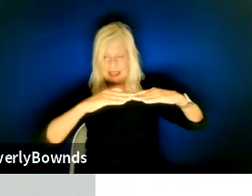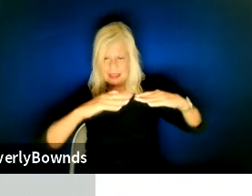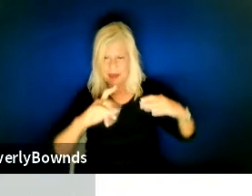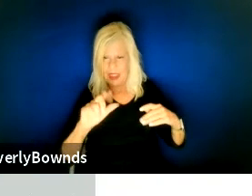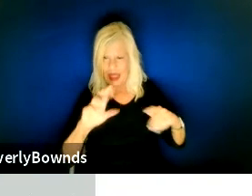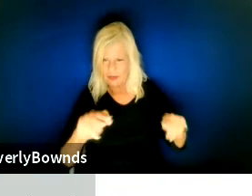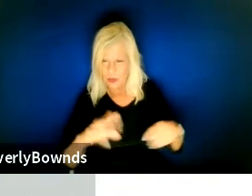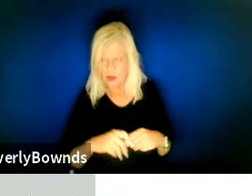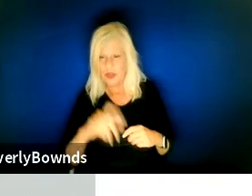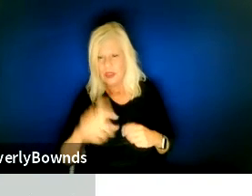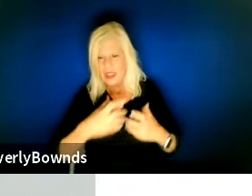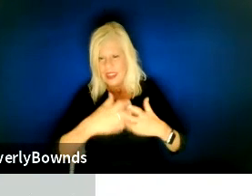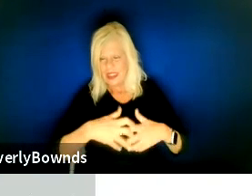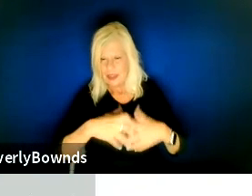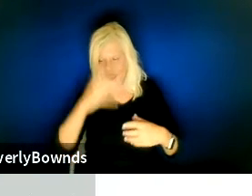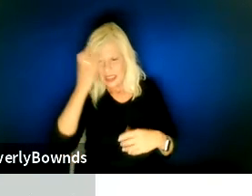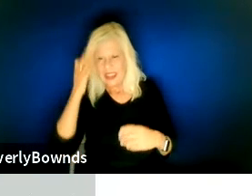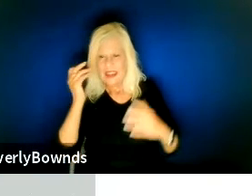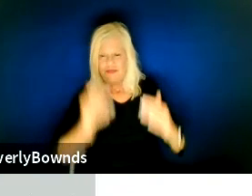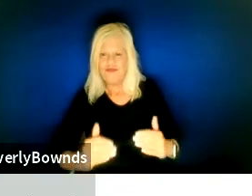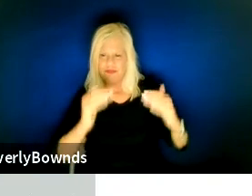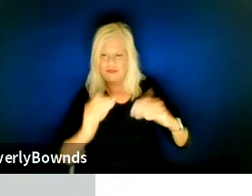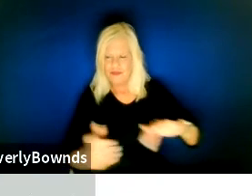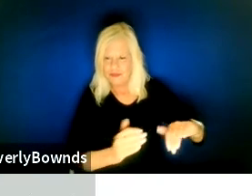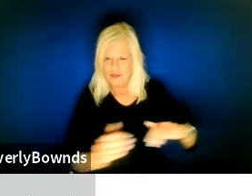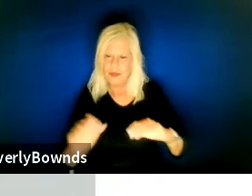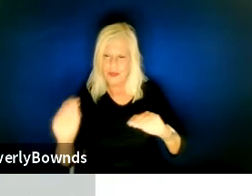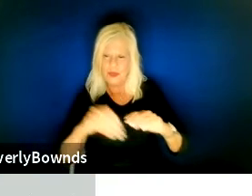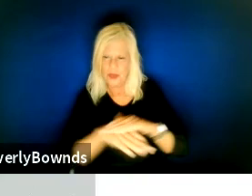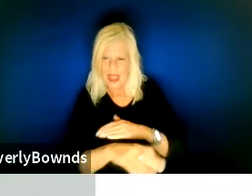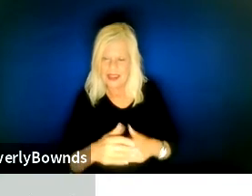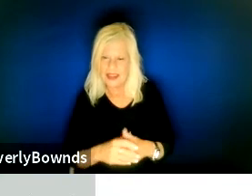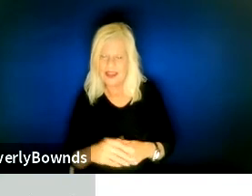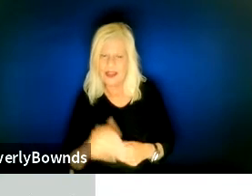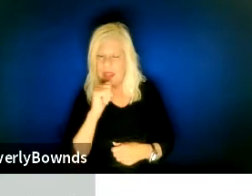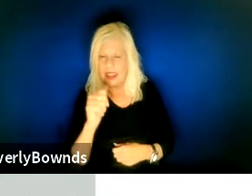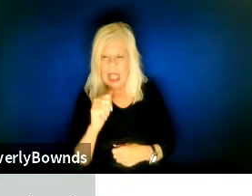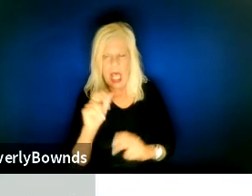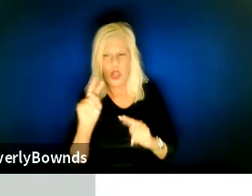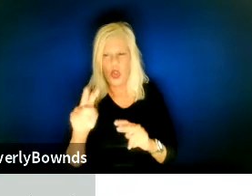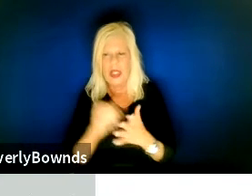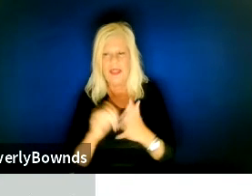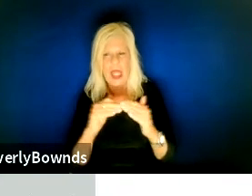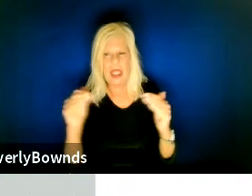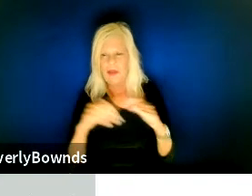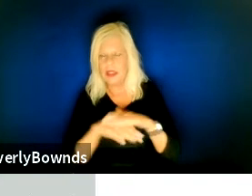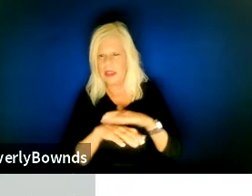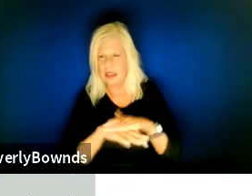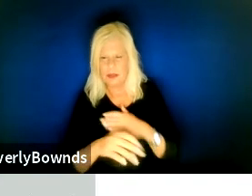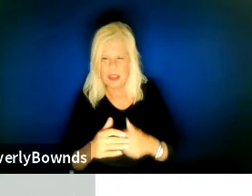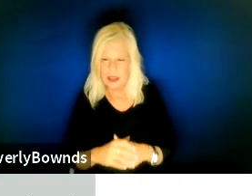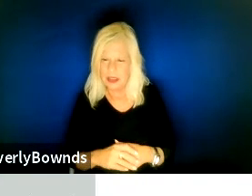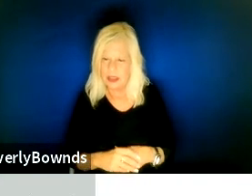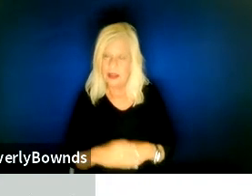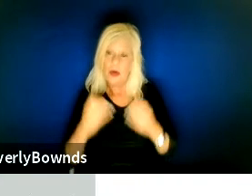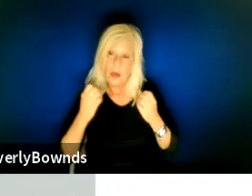need a magician along with you to really be able to access it. So we are not looking at that level of accessibility. And there are